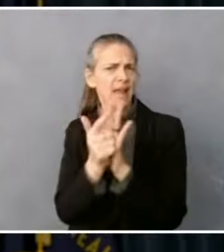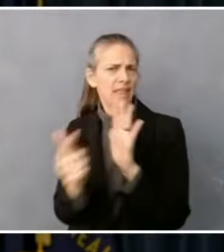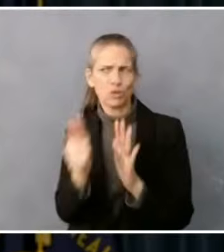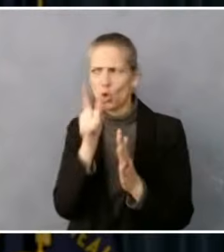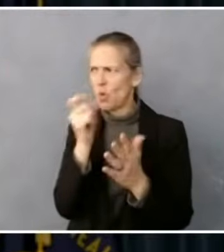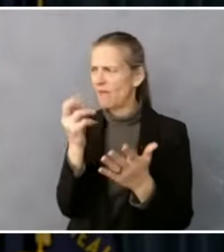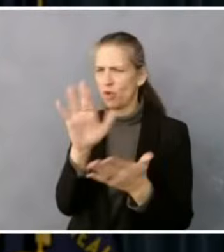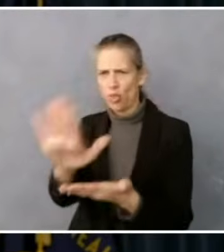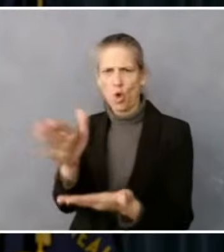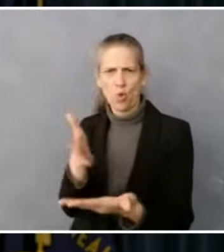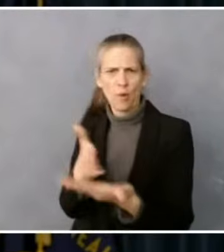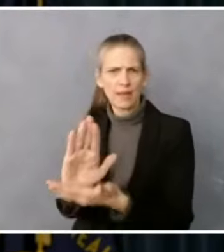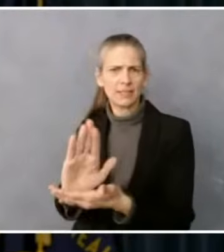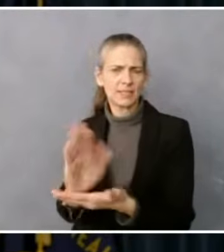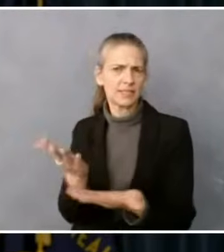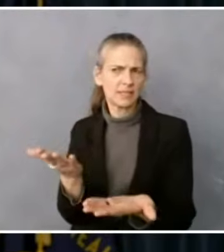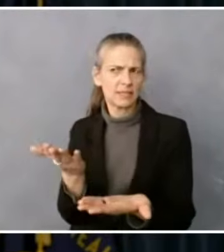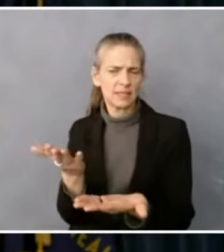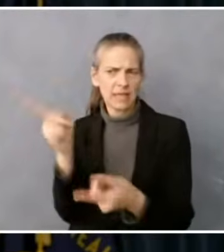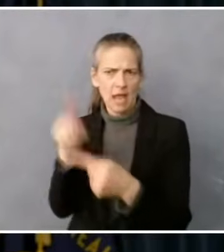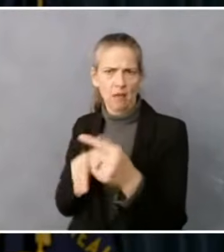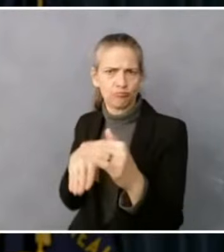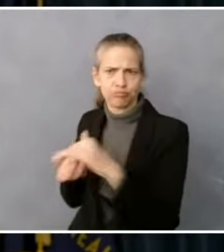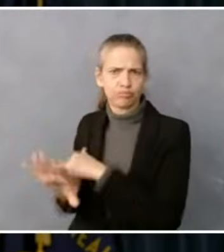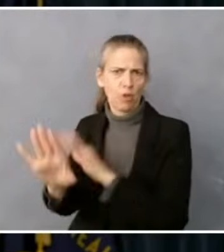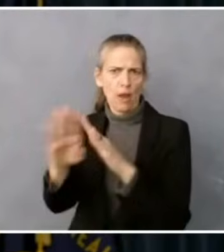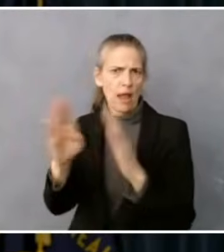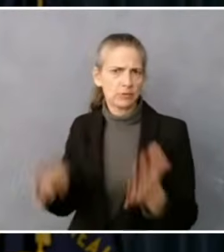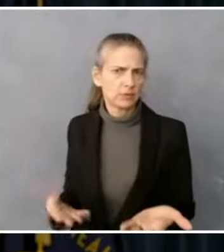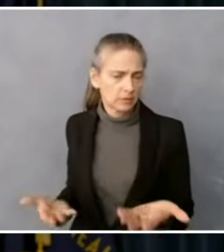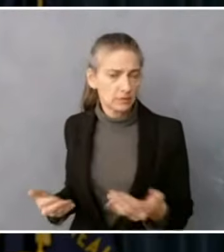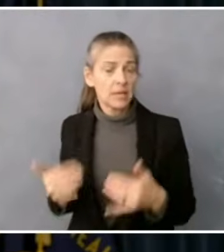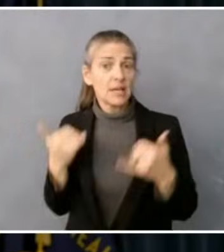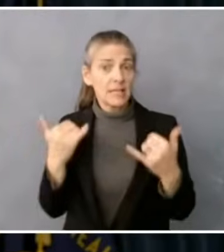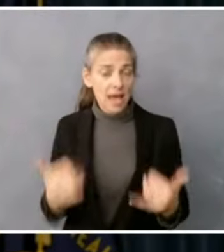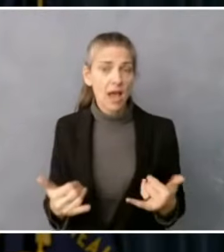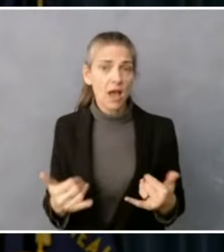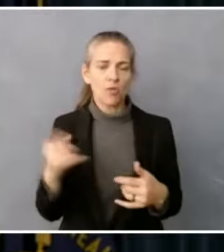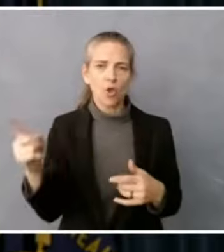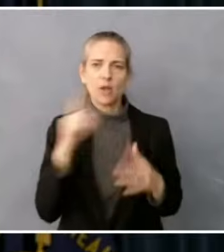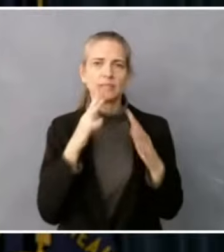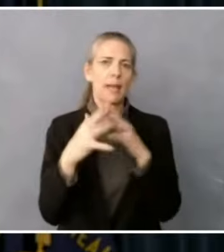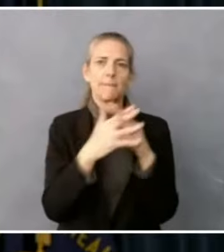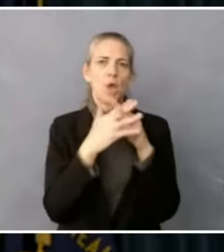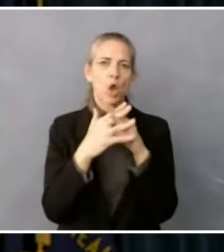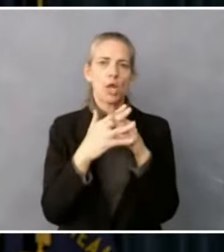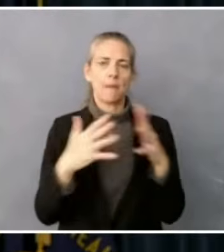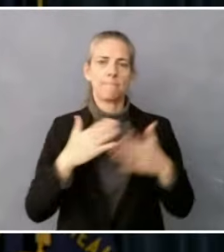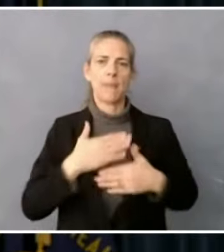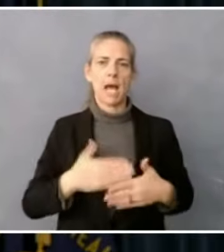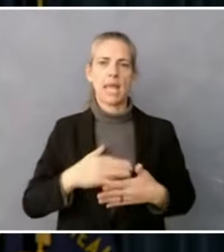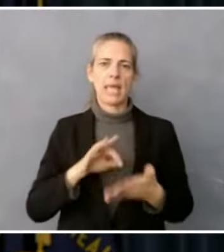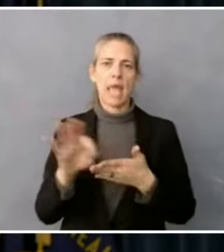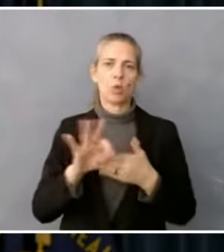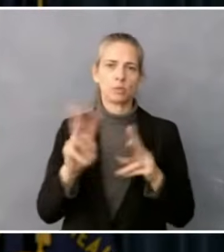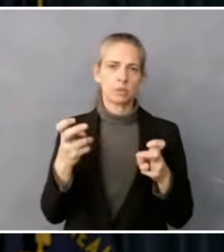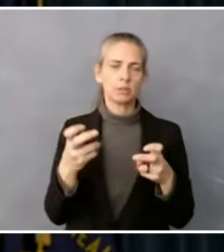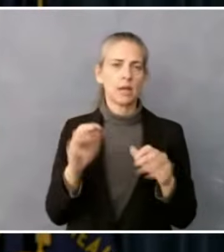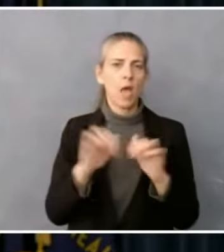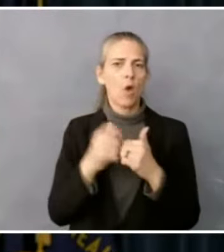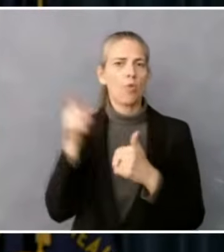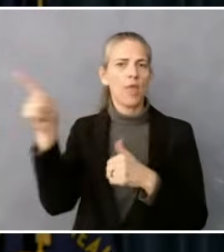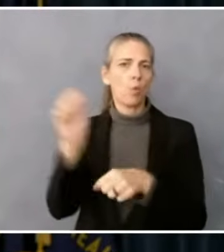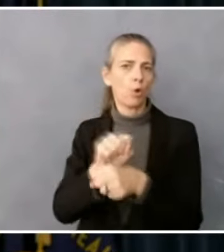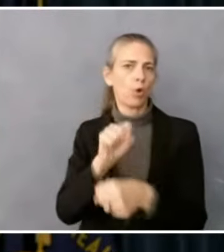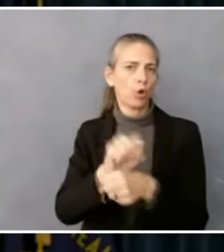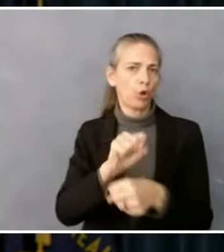rights that they're treading on. And now there is an American body count to the way they're going about their work.